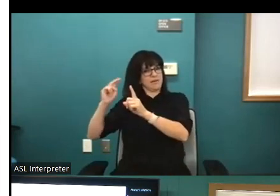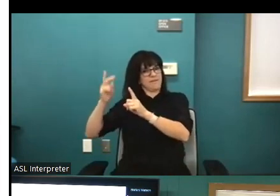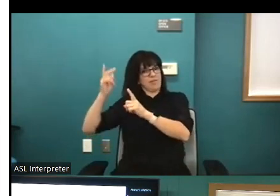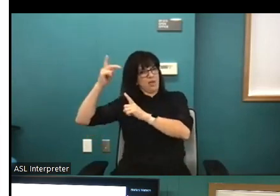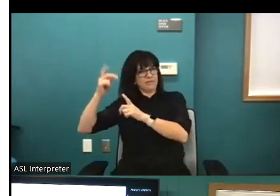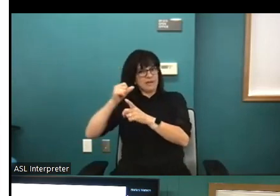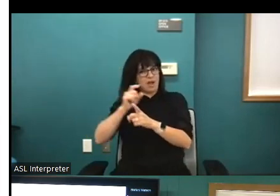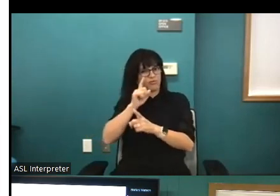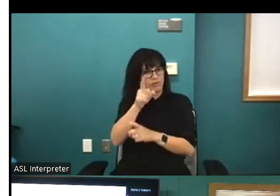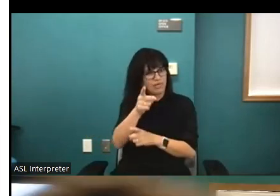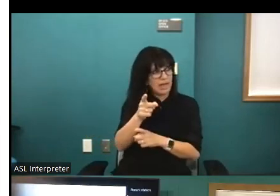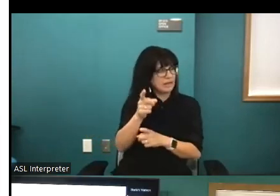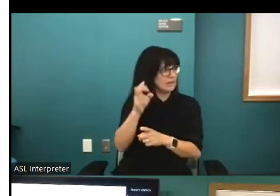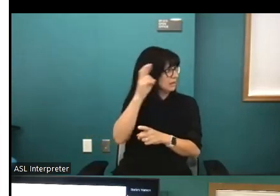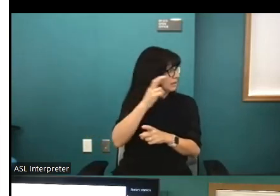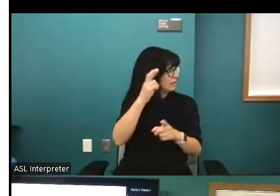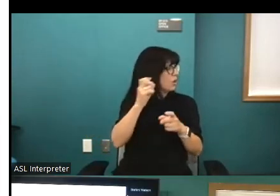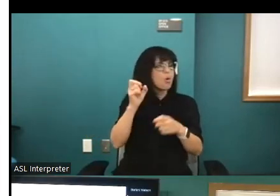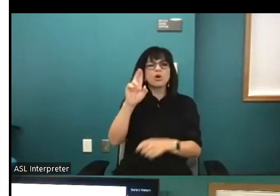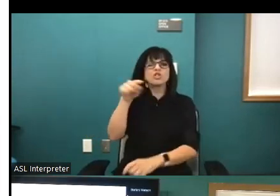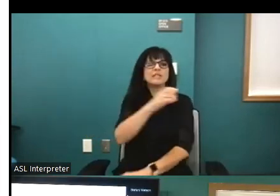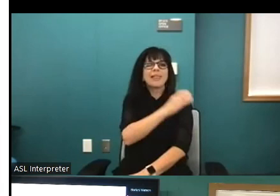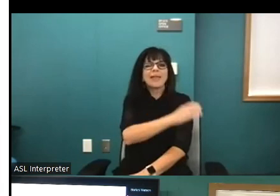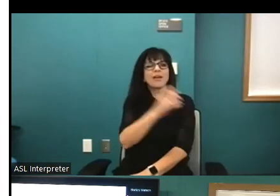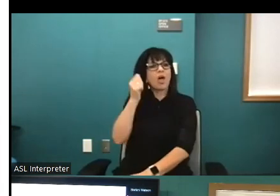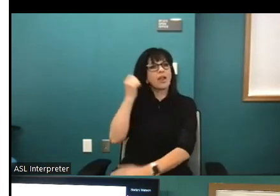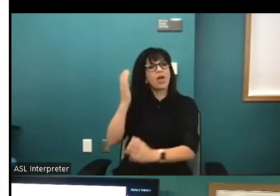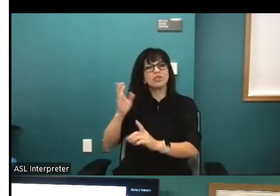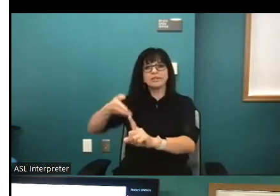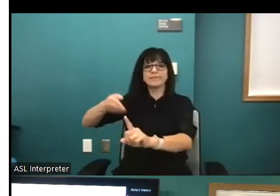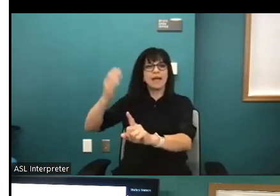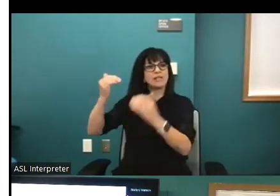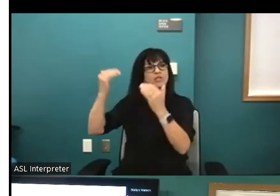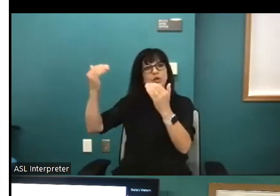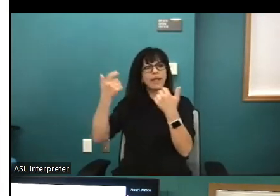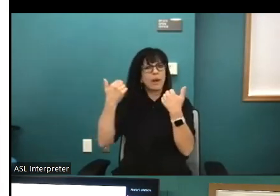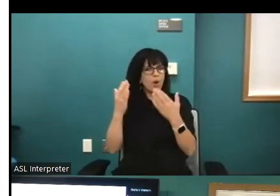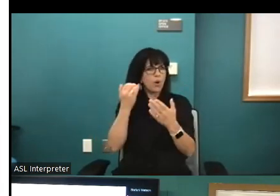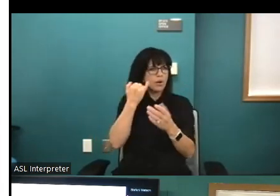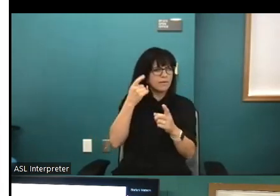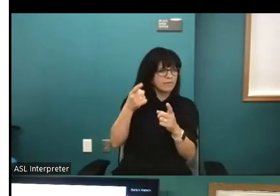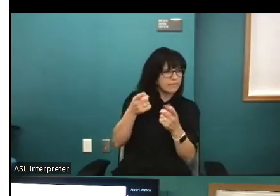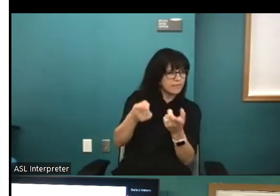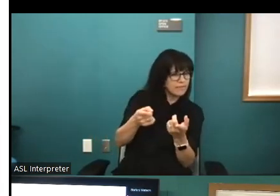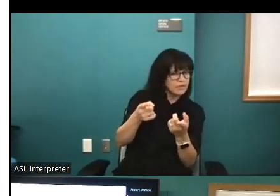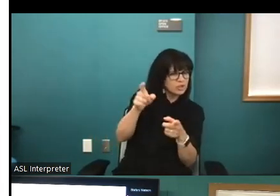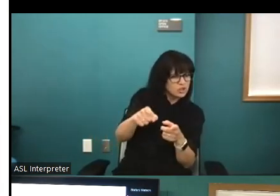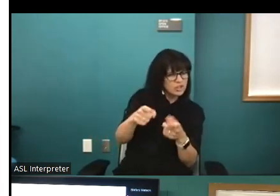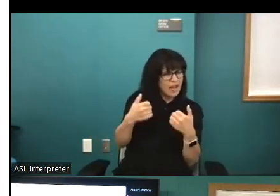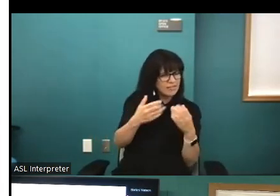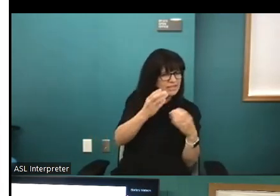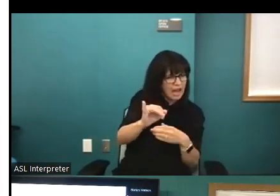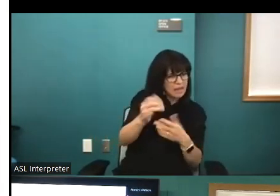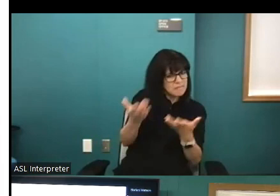and they don't realize that they Or just can clinical implant. audiologists that see adult hearing aids, you know, they don't know when to send over. If you're ever wondering, like, should this kid have a